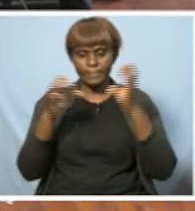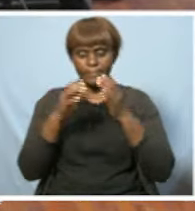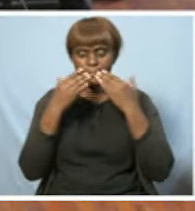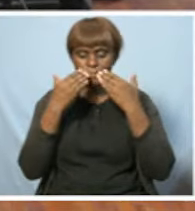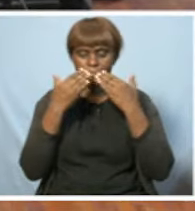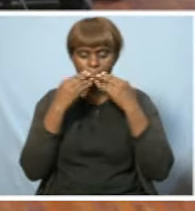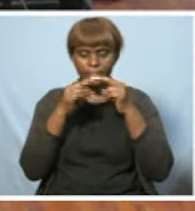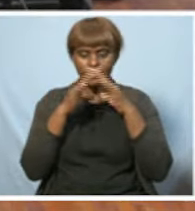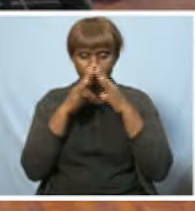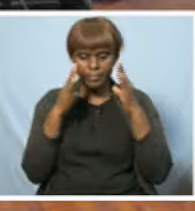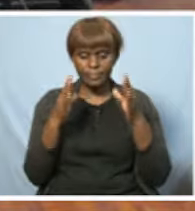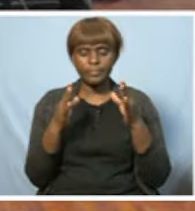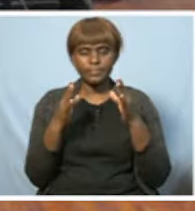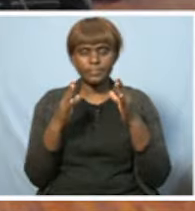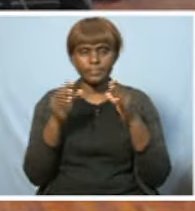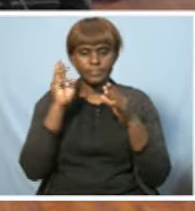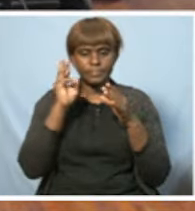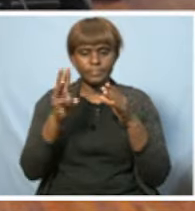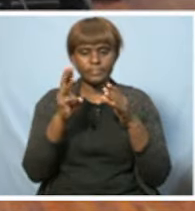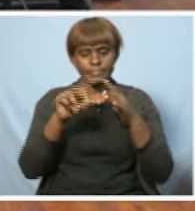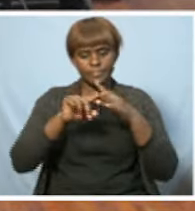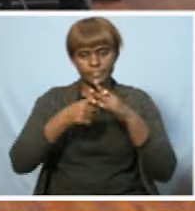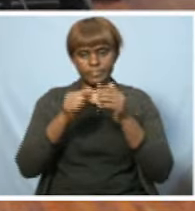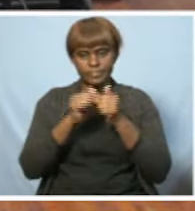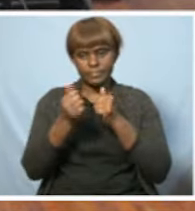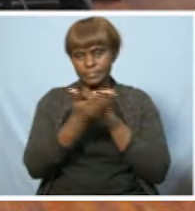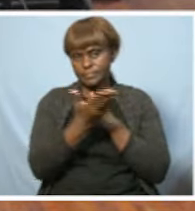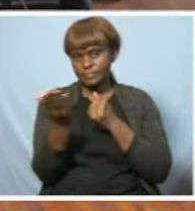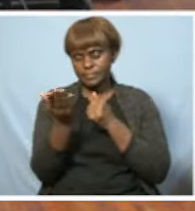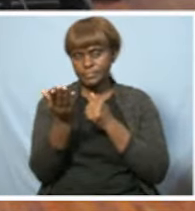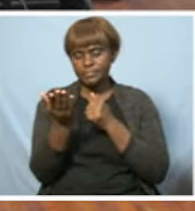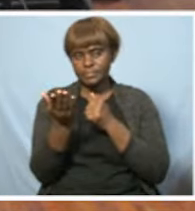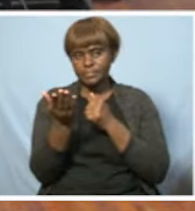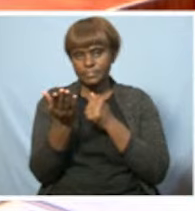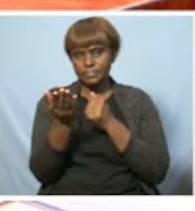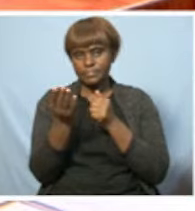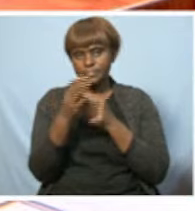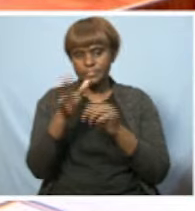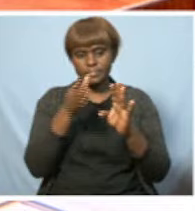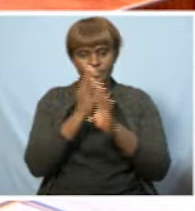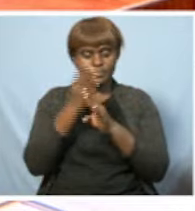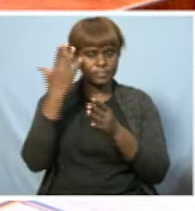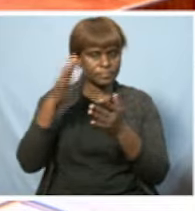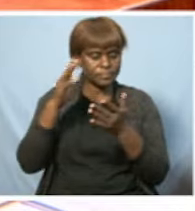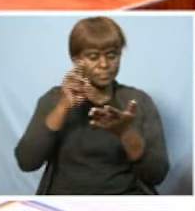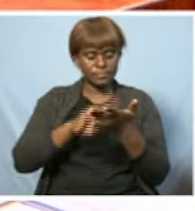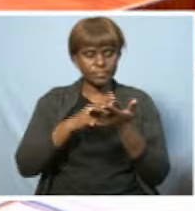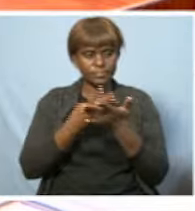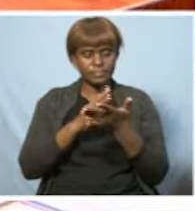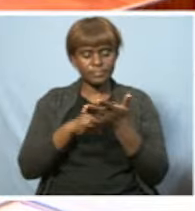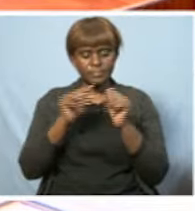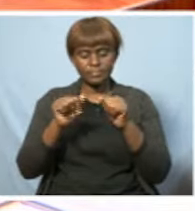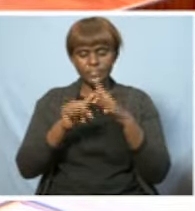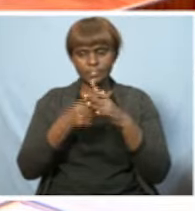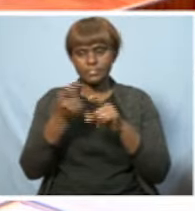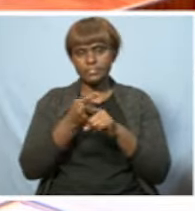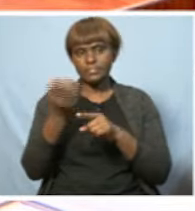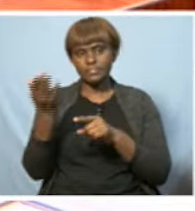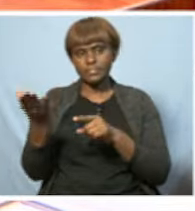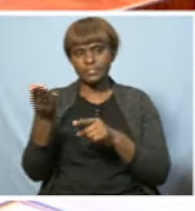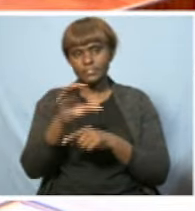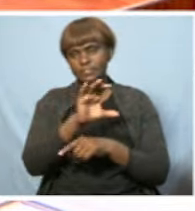Thank you so much. We'll begin with, we'll go to our permanent witnesses. We can start from that